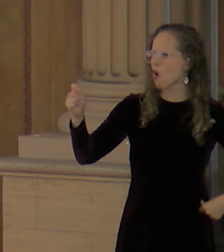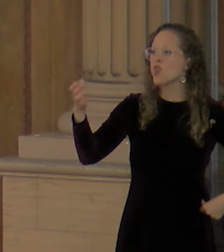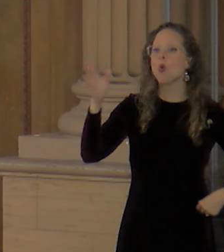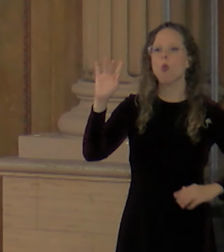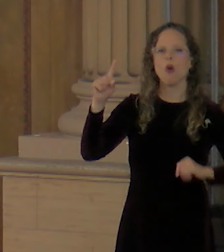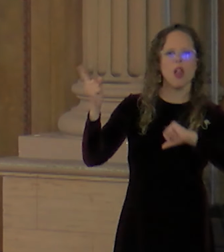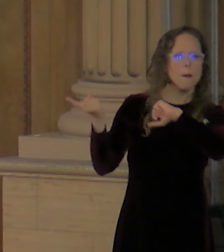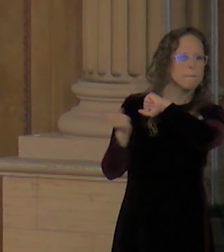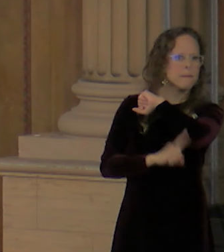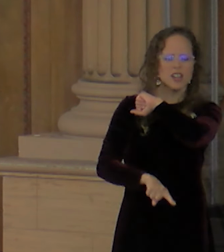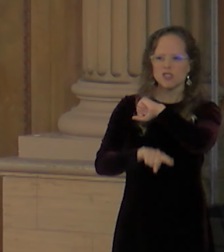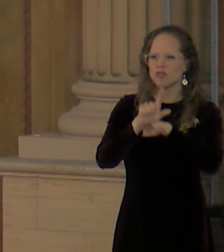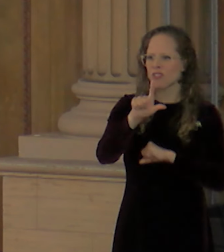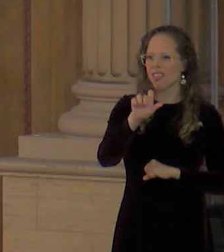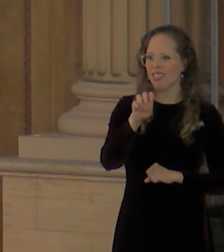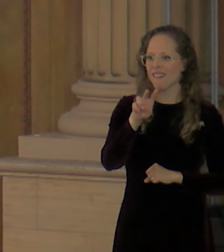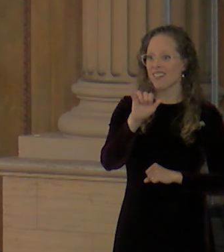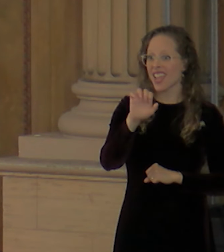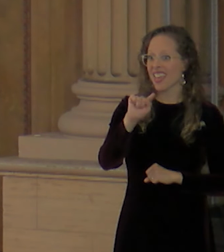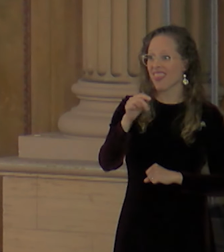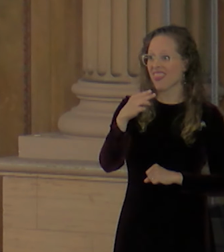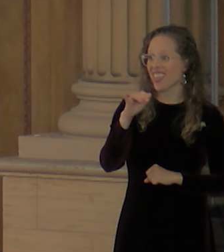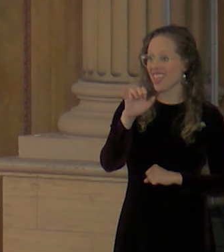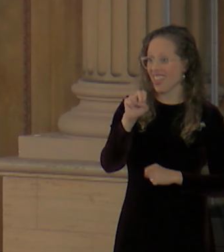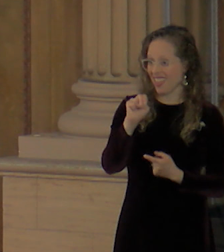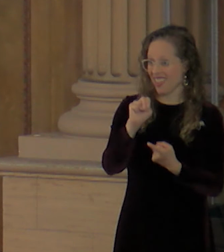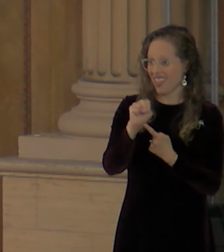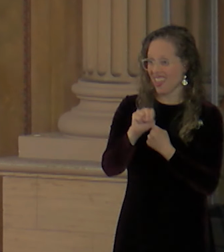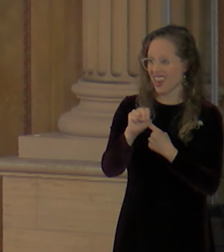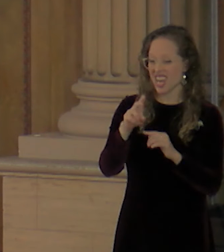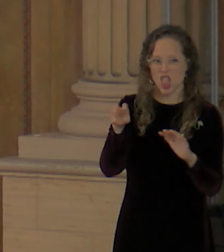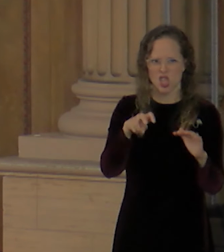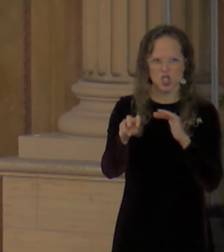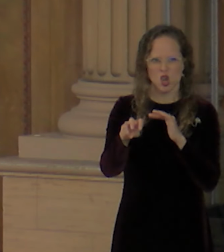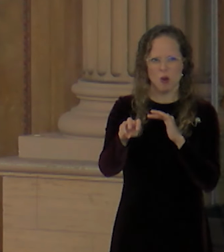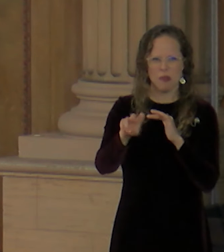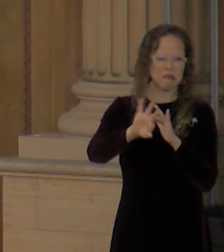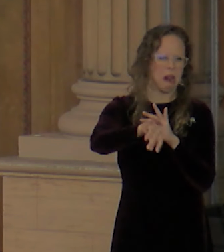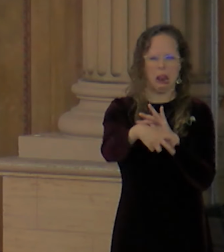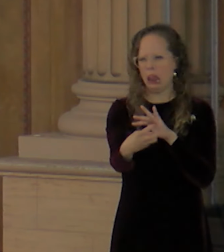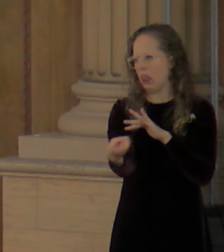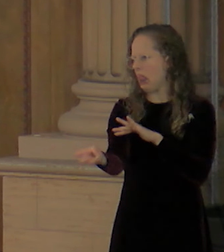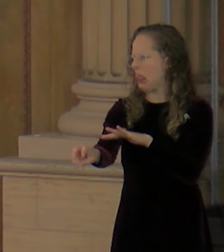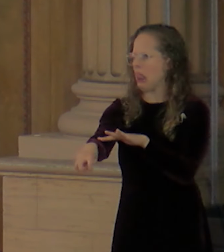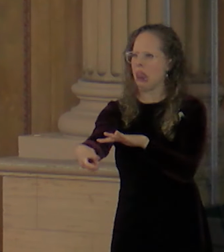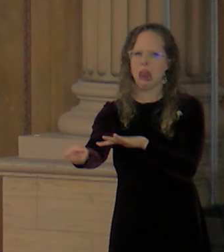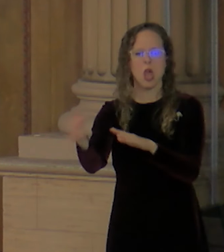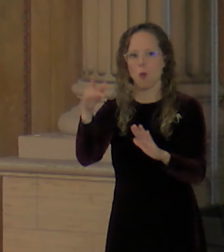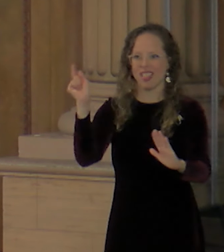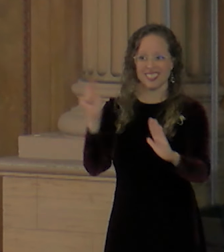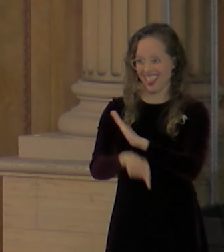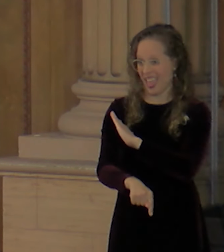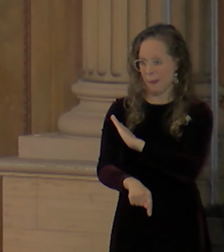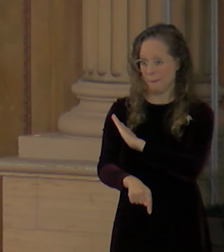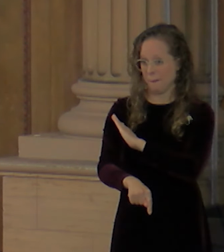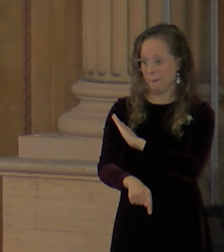Leviathan, the fleeing serpent. Leviathan, the twisting serpent, and he will slay the dragon that's in the sea.